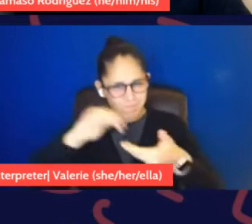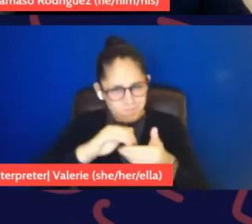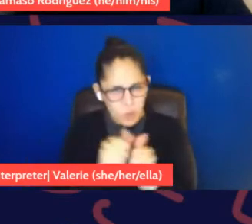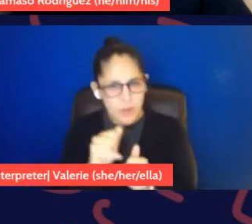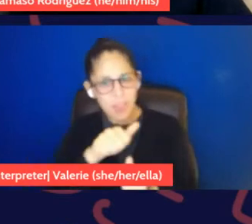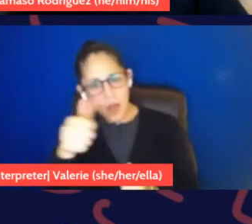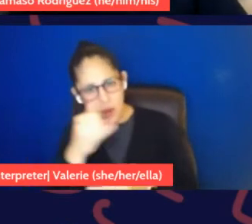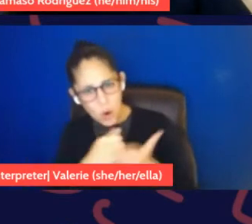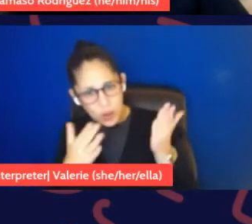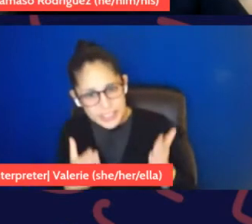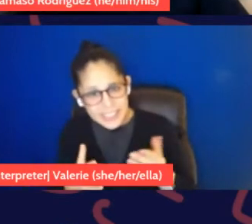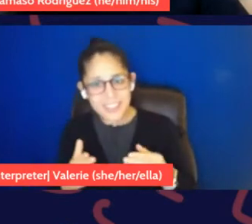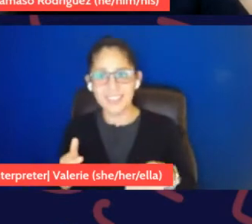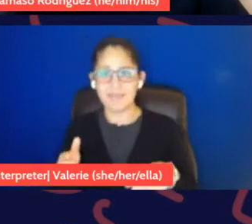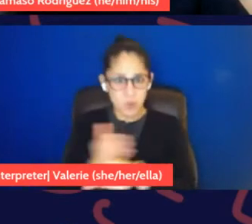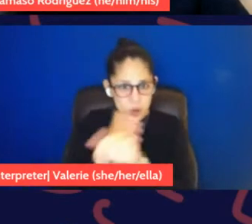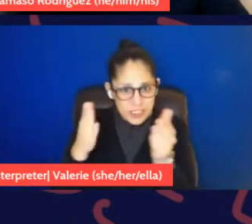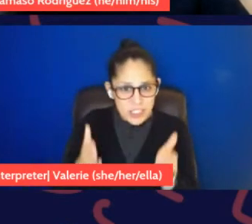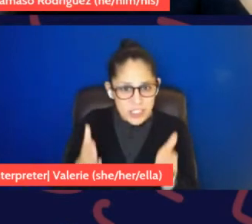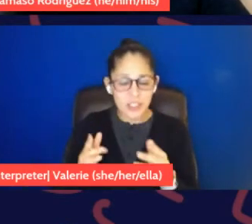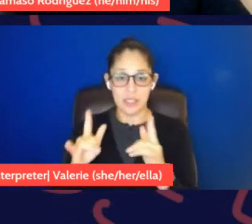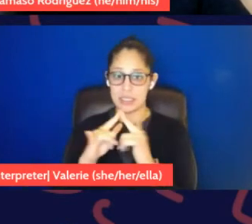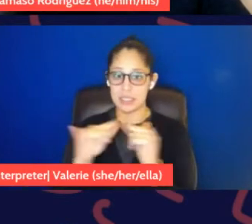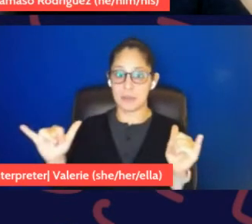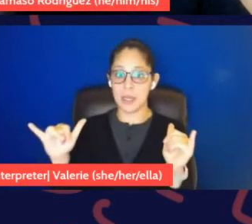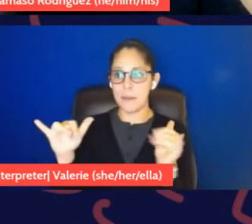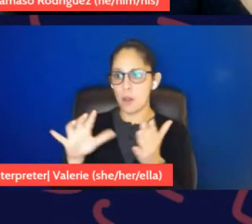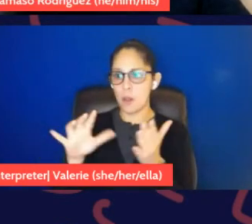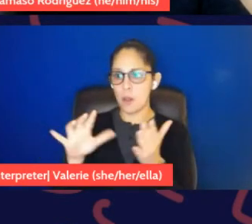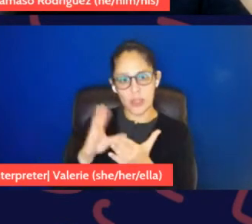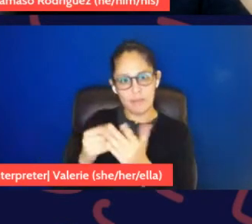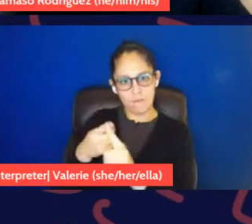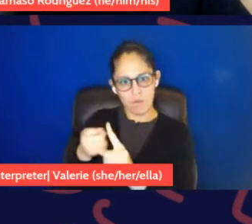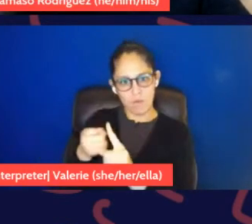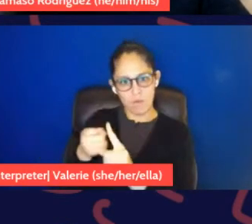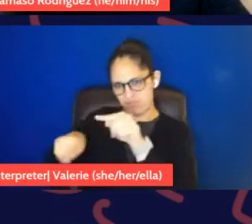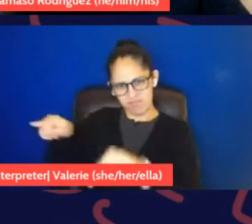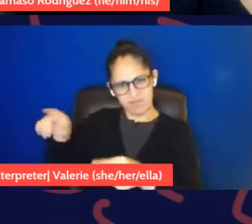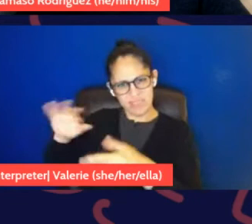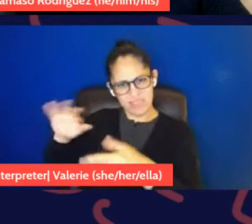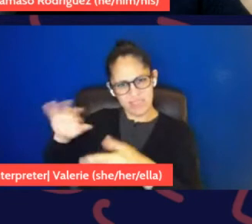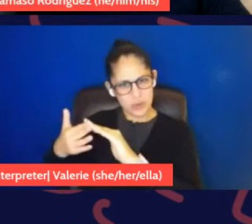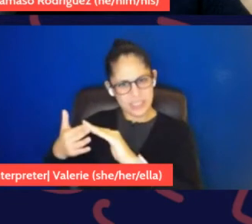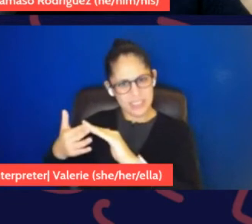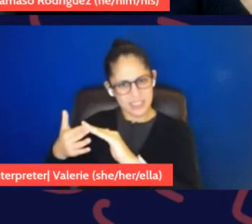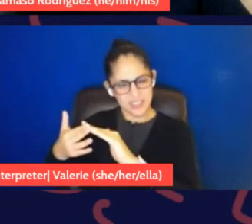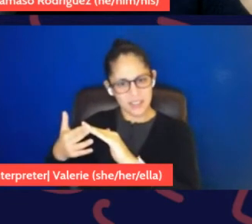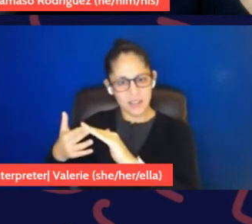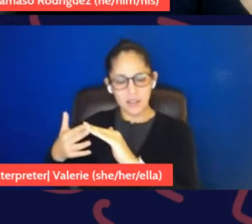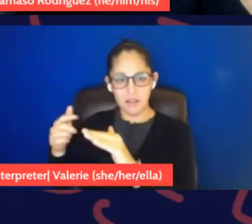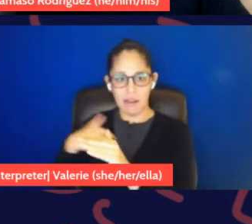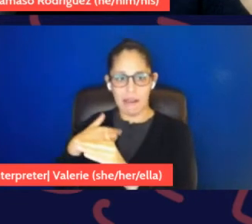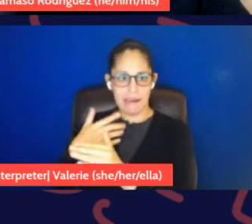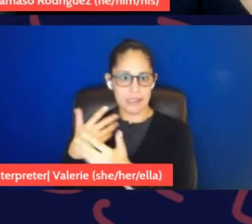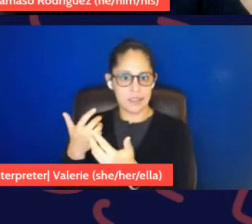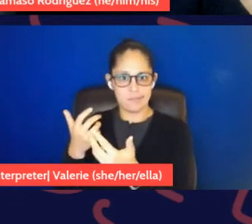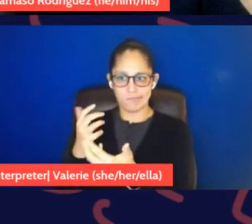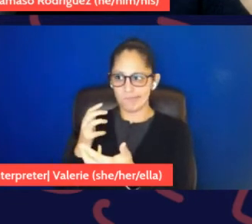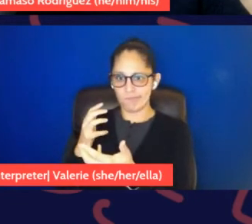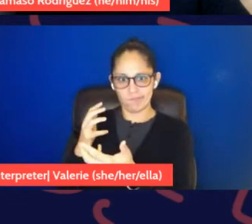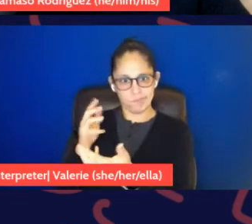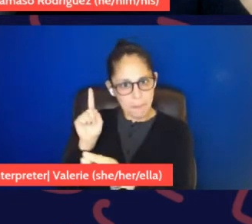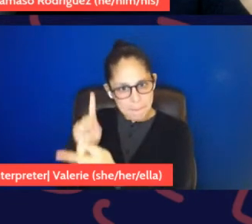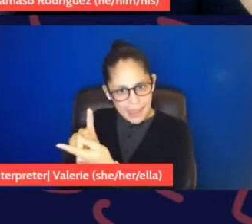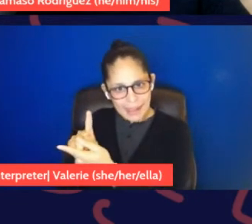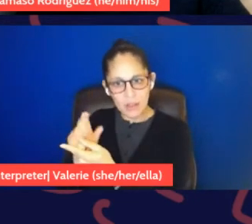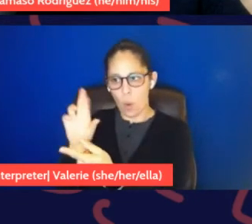musician, also trying to learn from the different communities that I get in touch with in New York. And, you